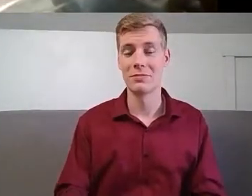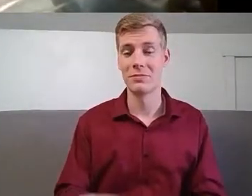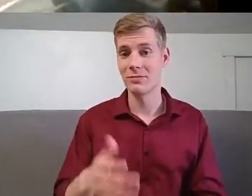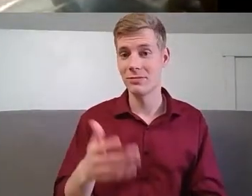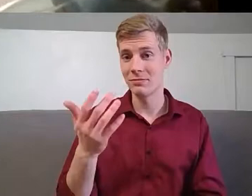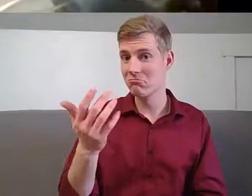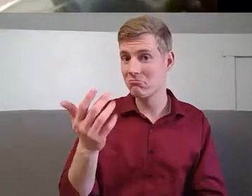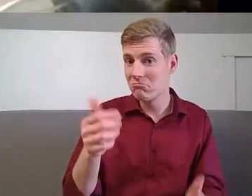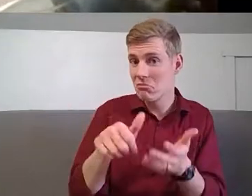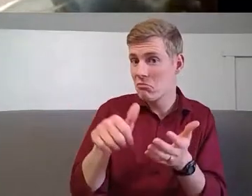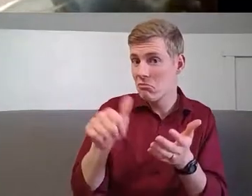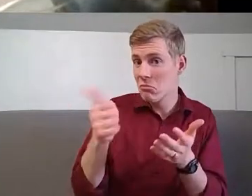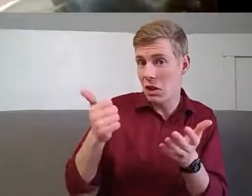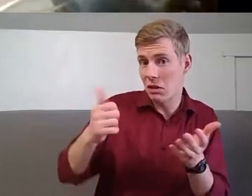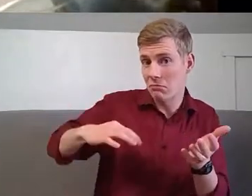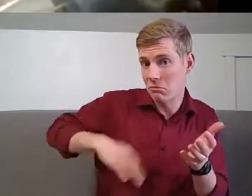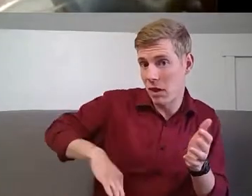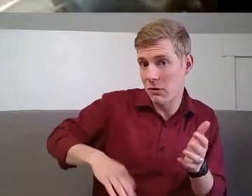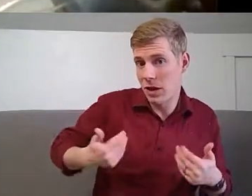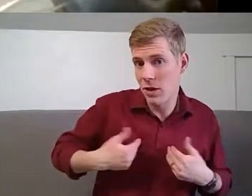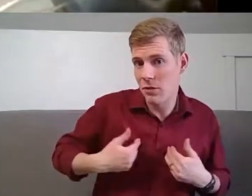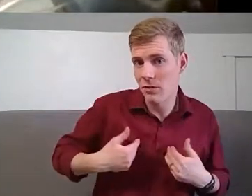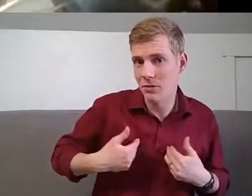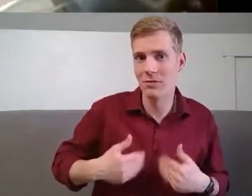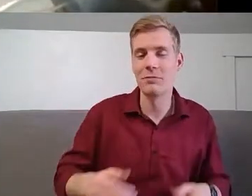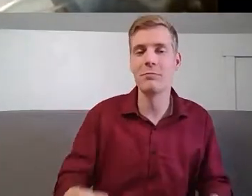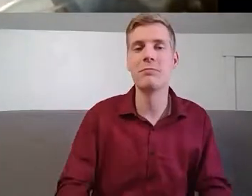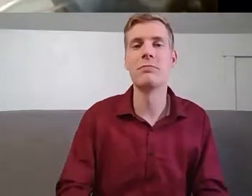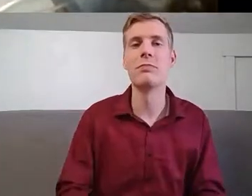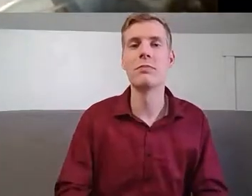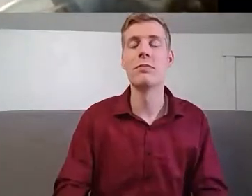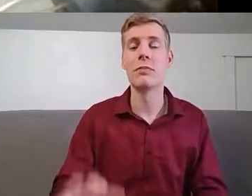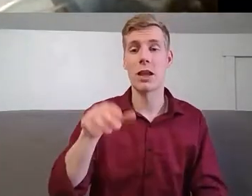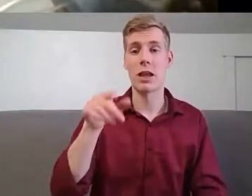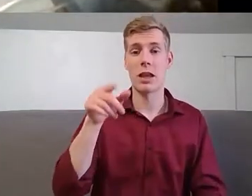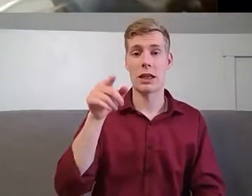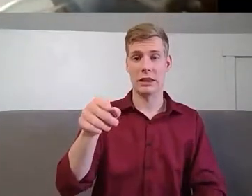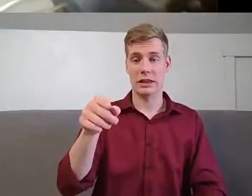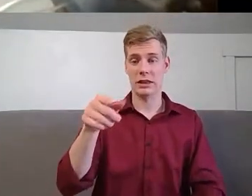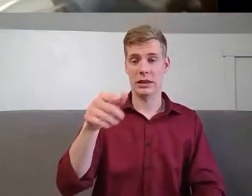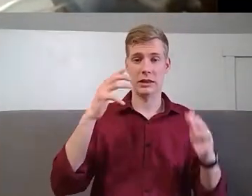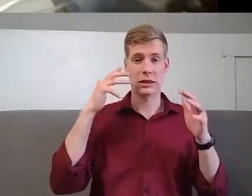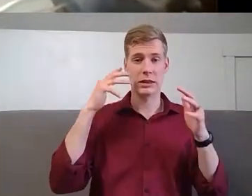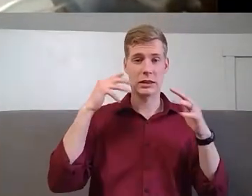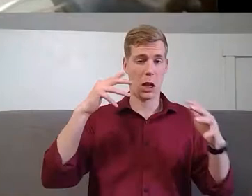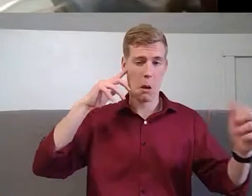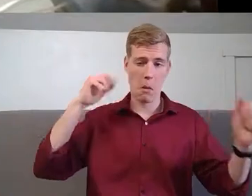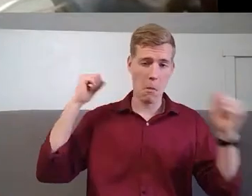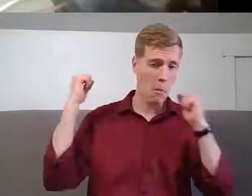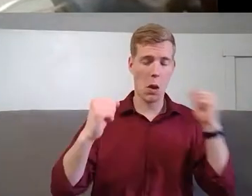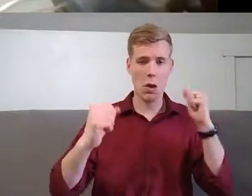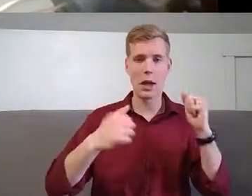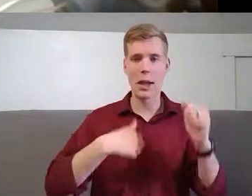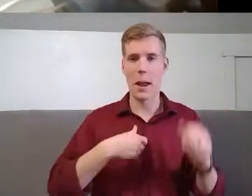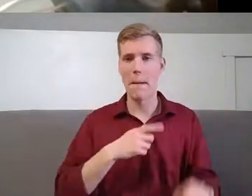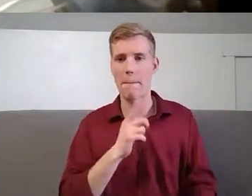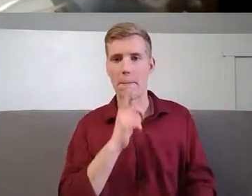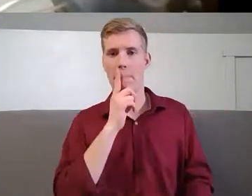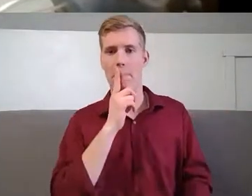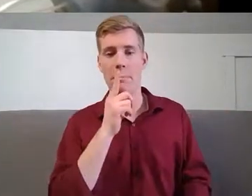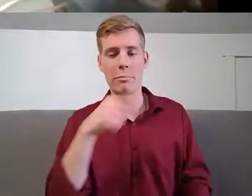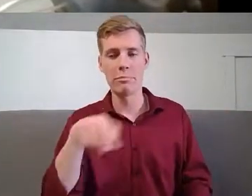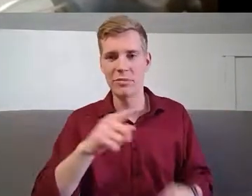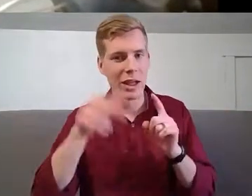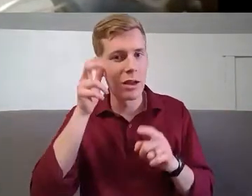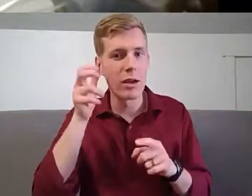one more added benefit. Oh, sorry. Okay, I'm going to mute myself for just a second because it's going to get loud. So Kyle